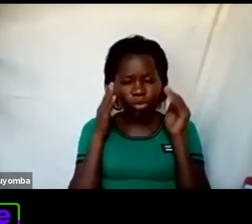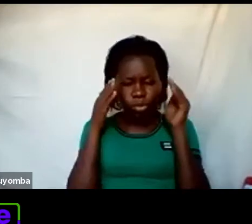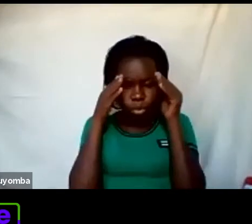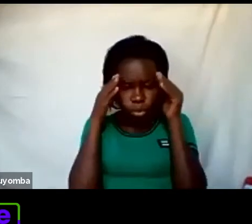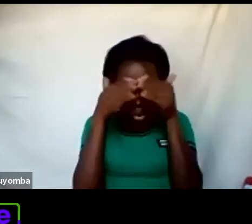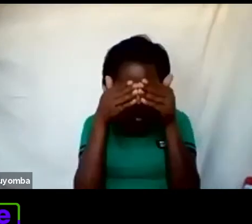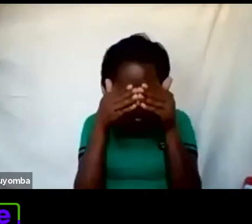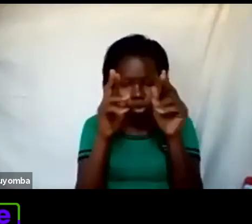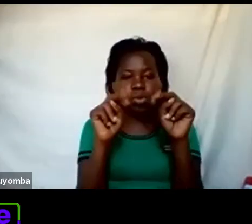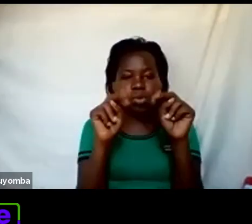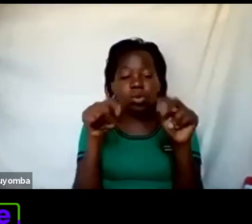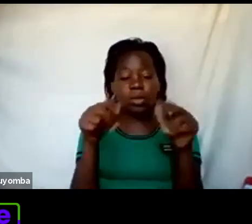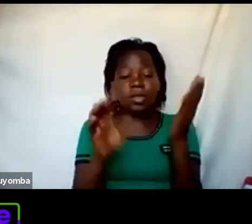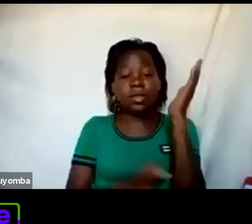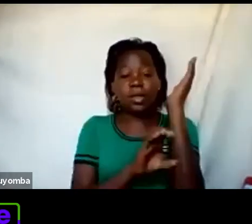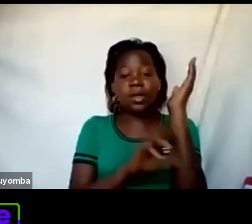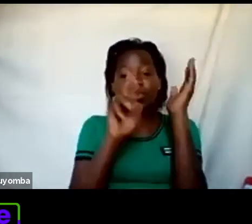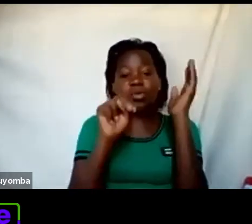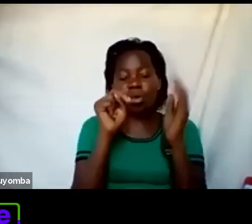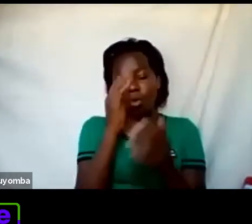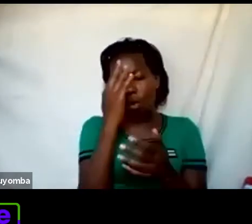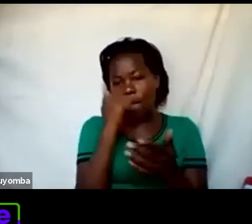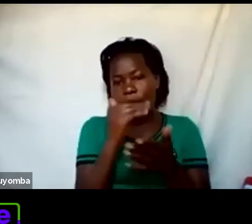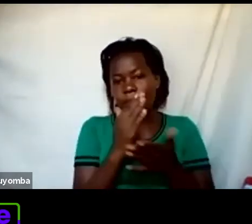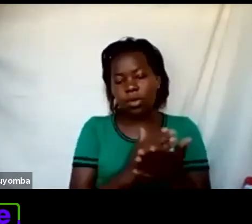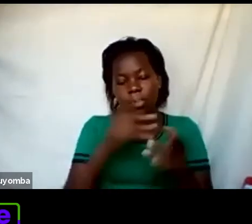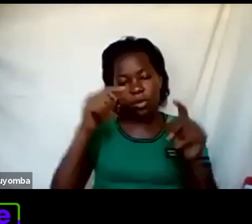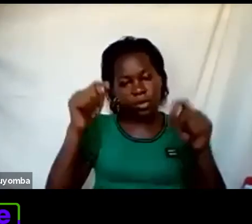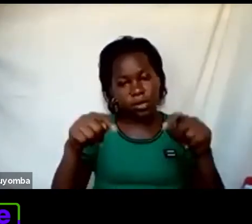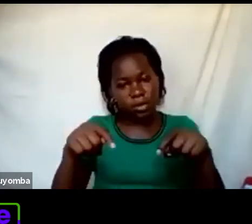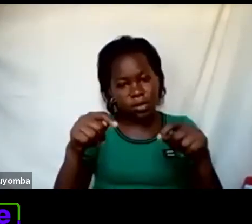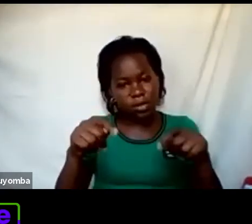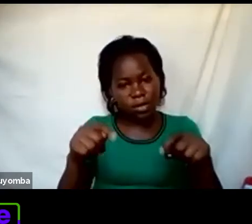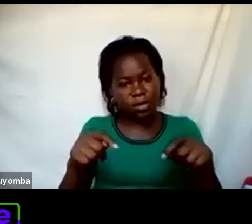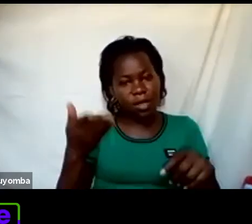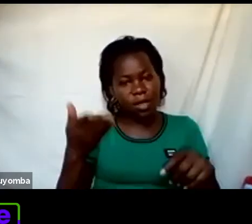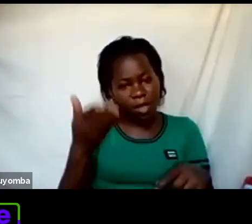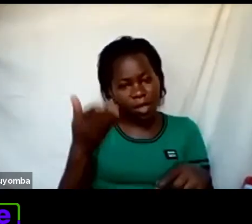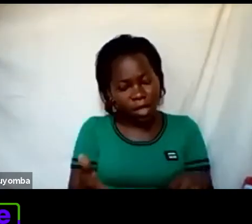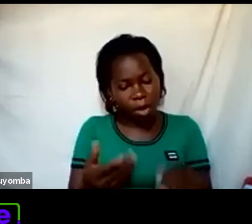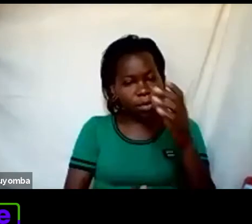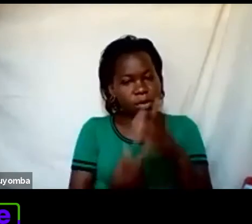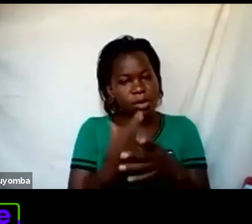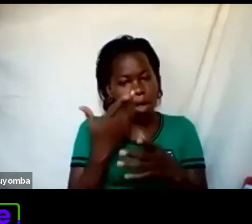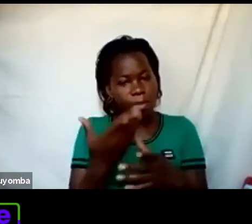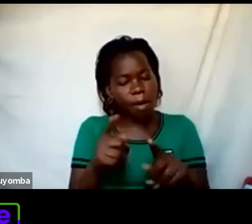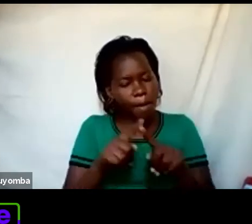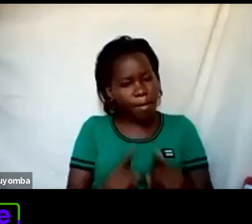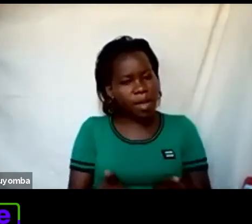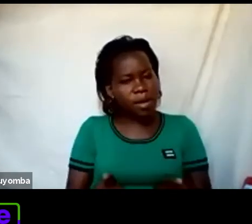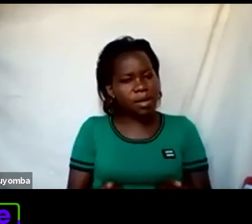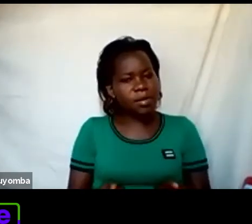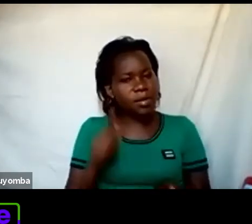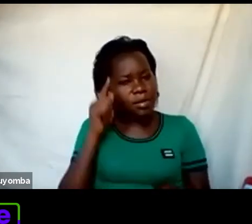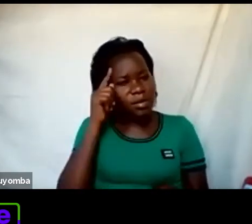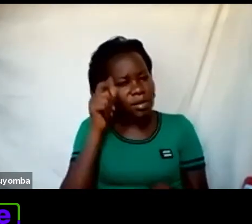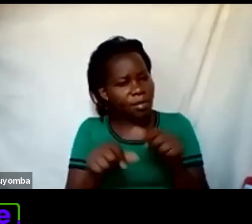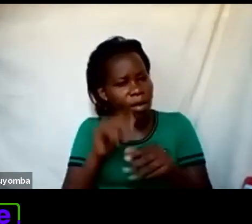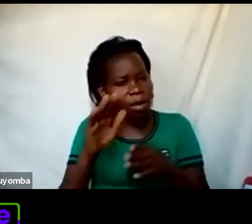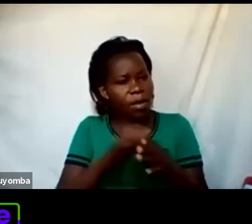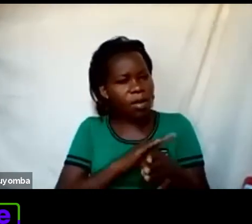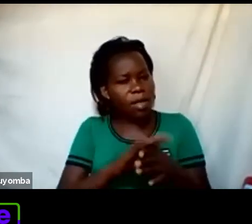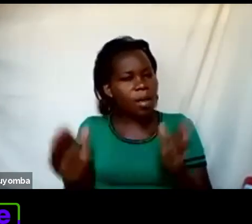country, because we are here, we are bred here, we have opportunity here. But as we set out to make business plans,